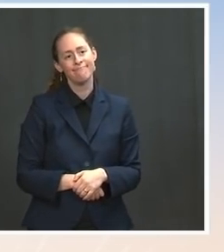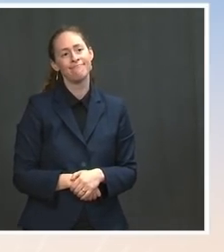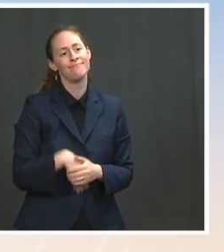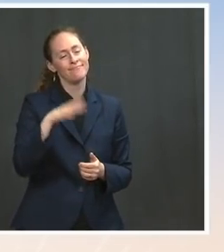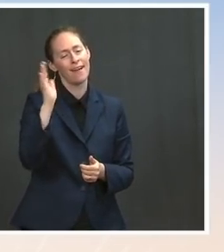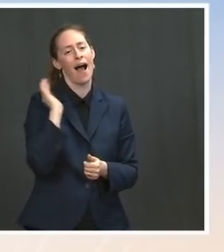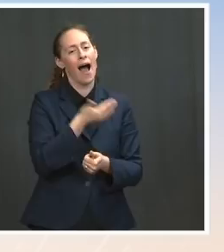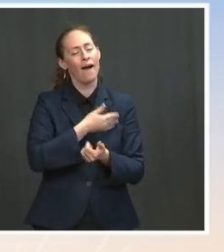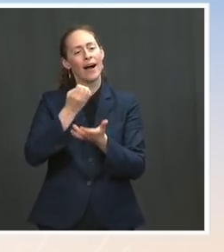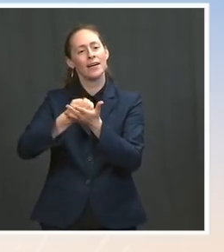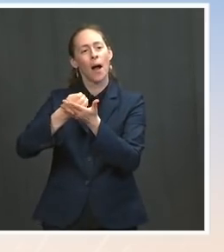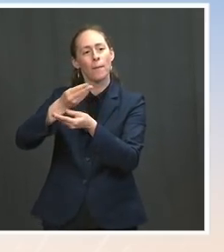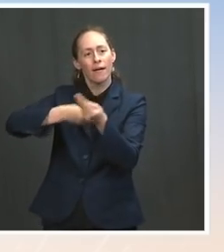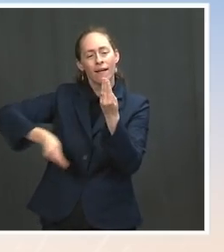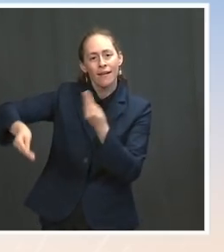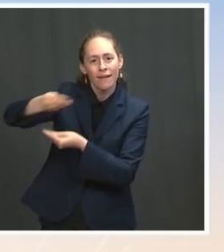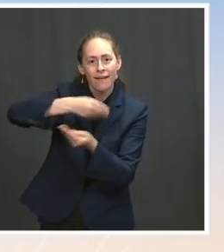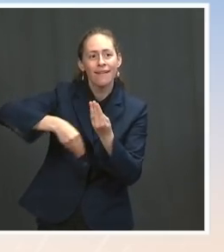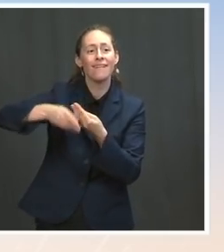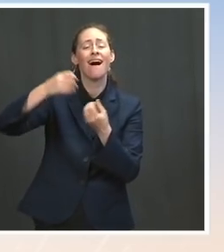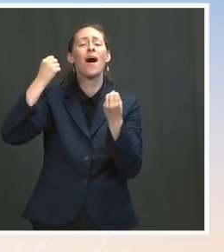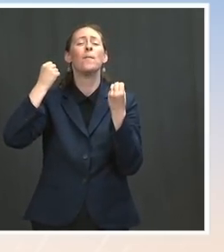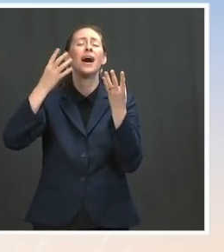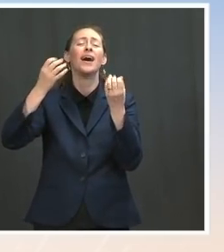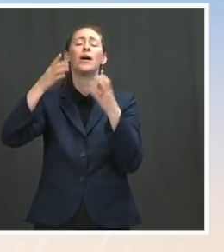the assessment of many economists out there, is that